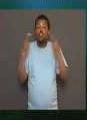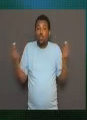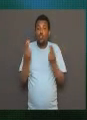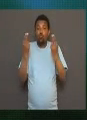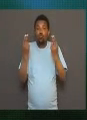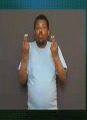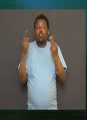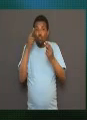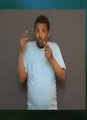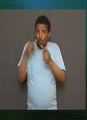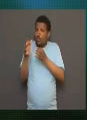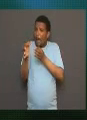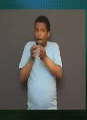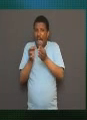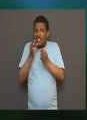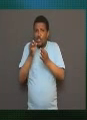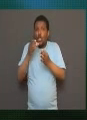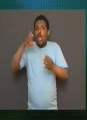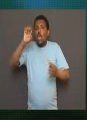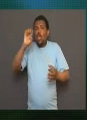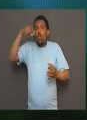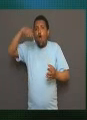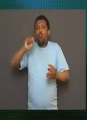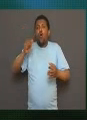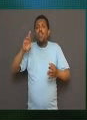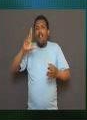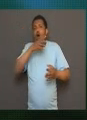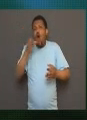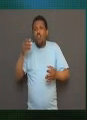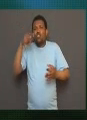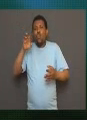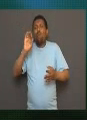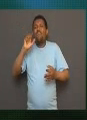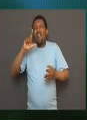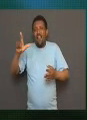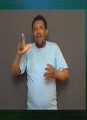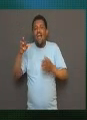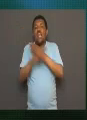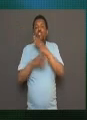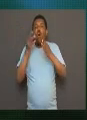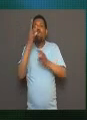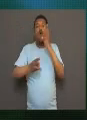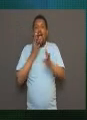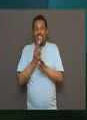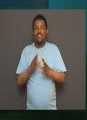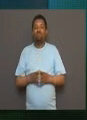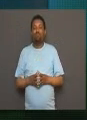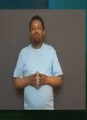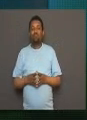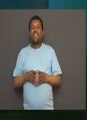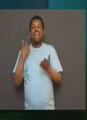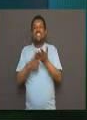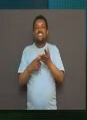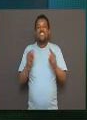use to depict equatorial or tropical regions of the world.